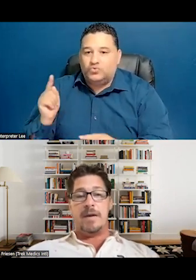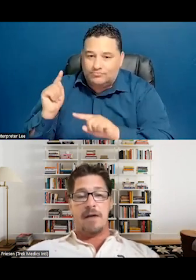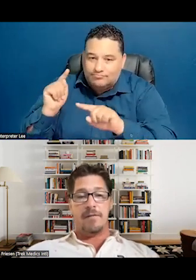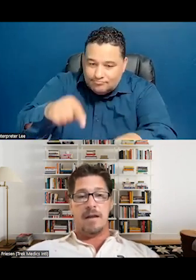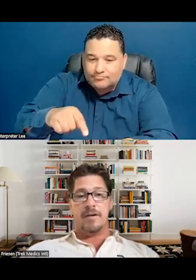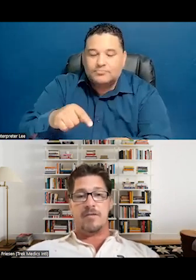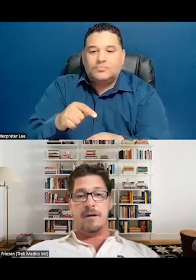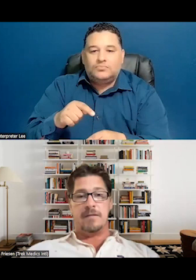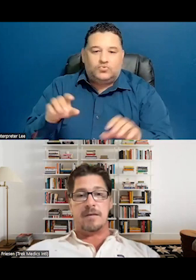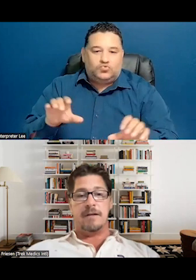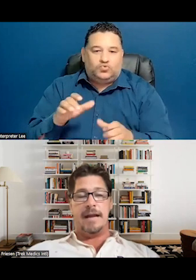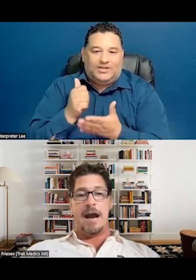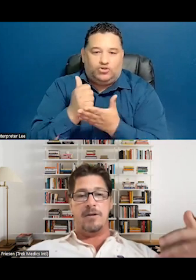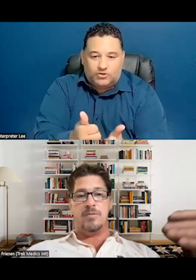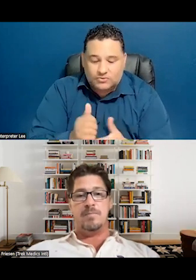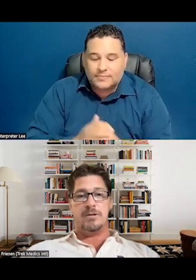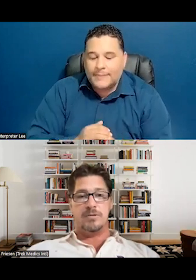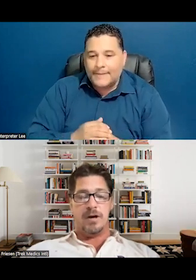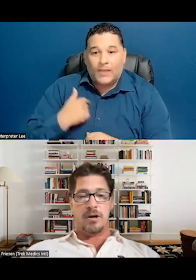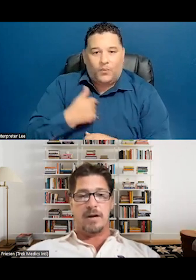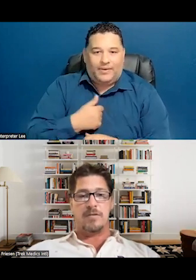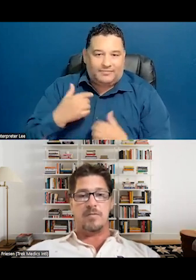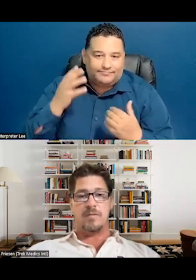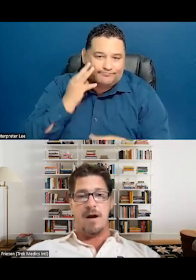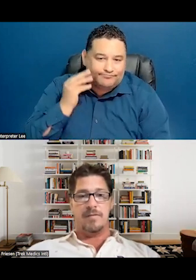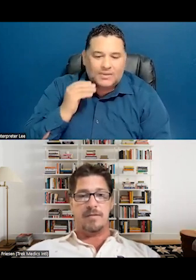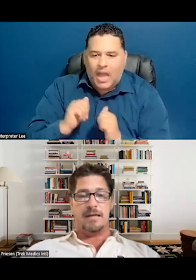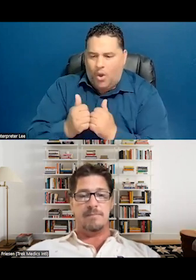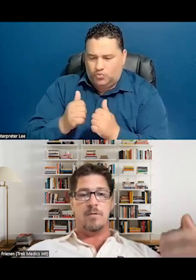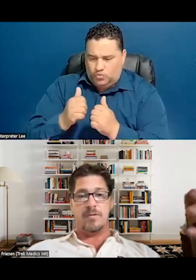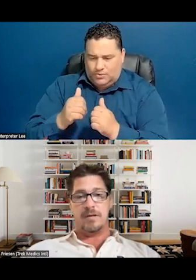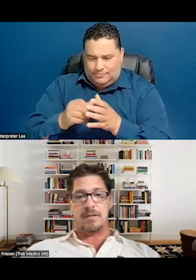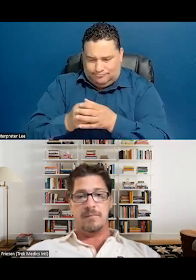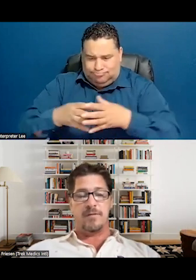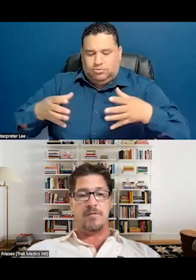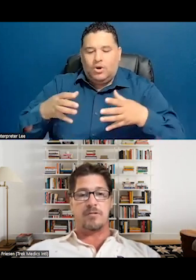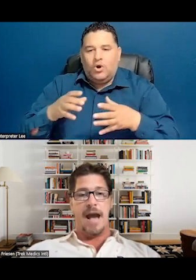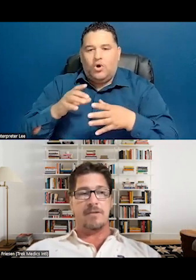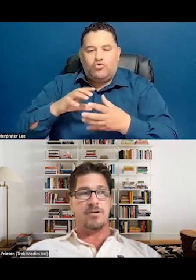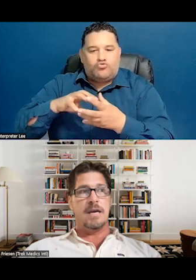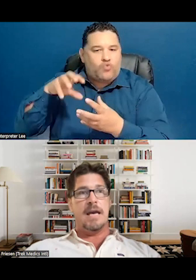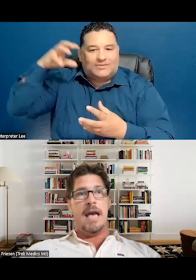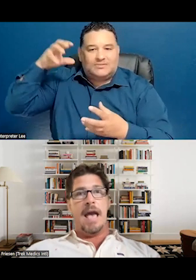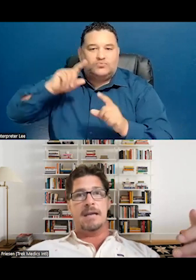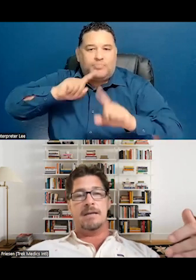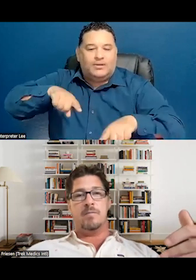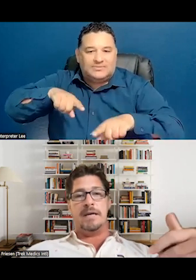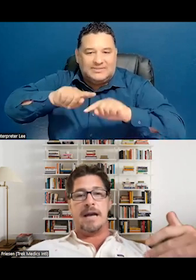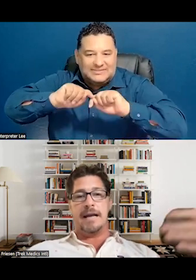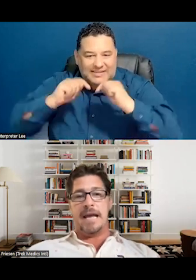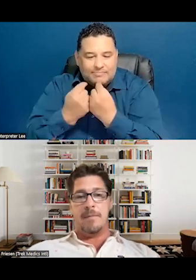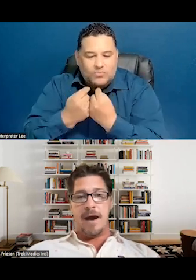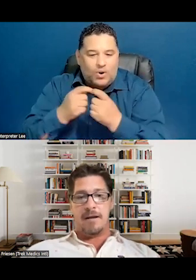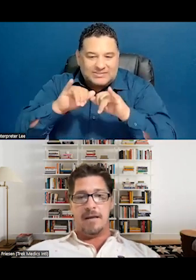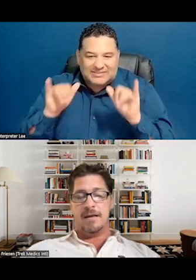area that we have a lot of experience in, right? How do you build a crisis response team or system from scratch? And we